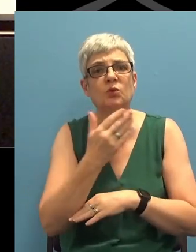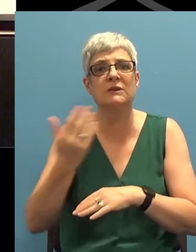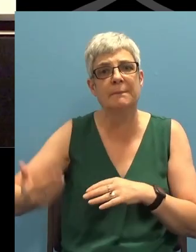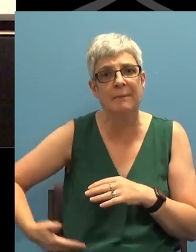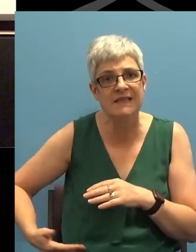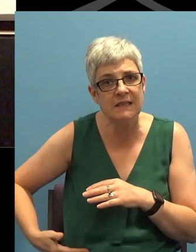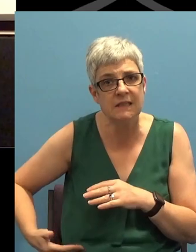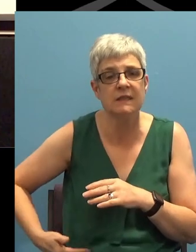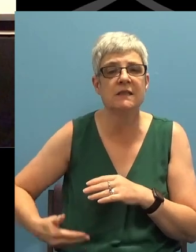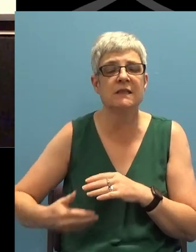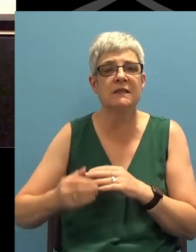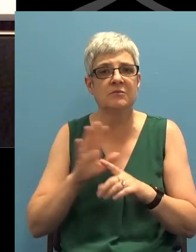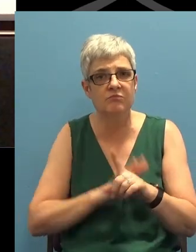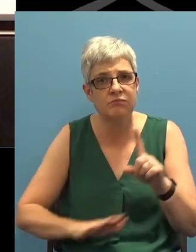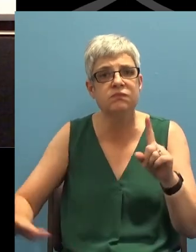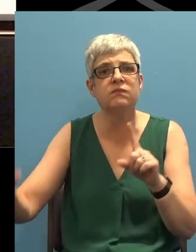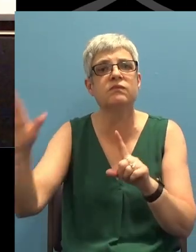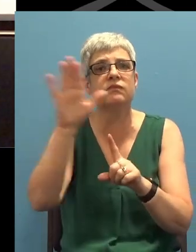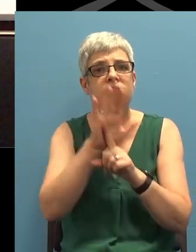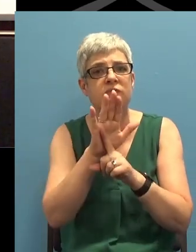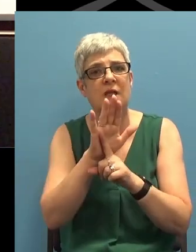businesses across the nation.